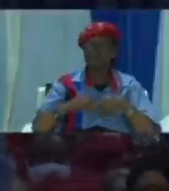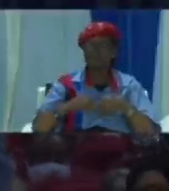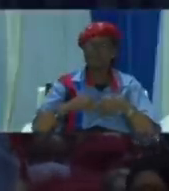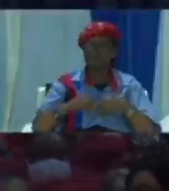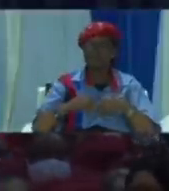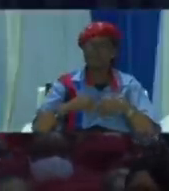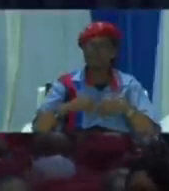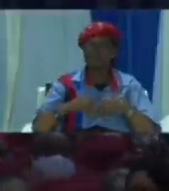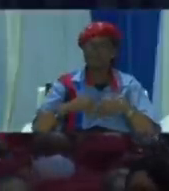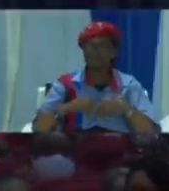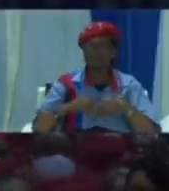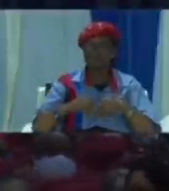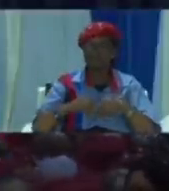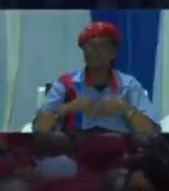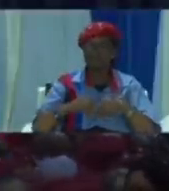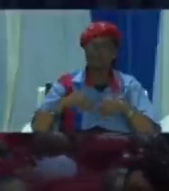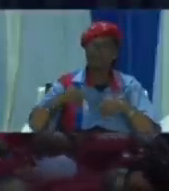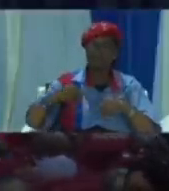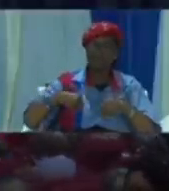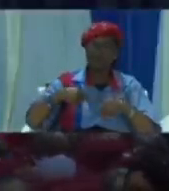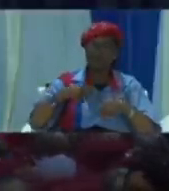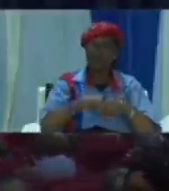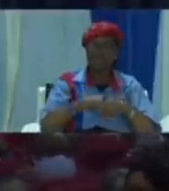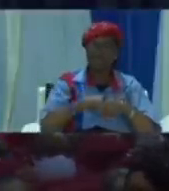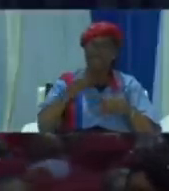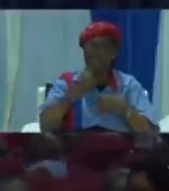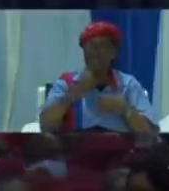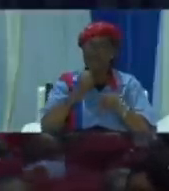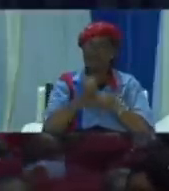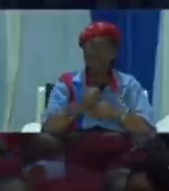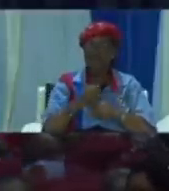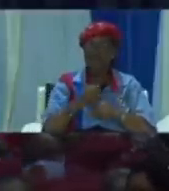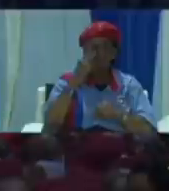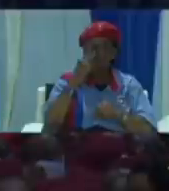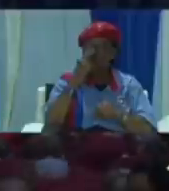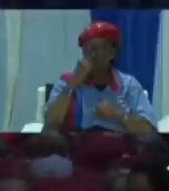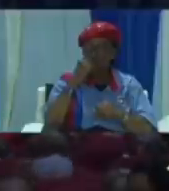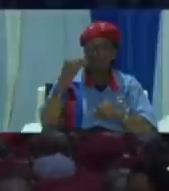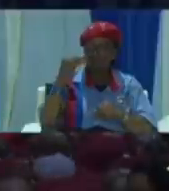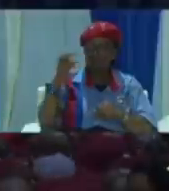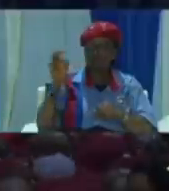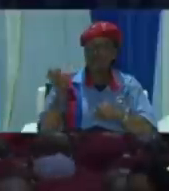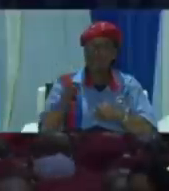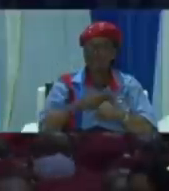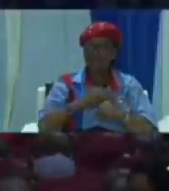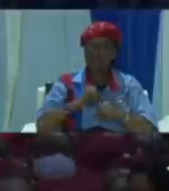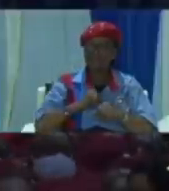we tease ourselves. We look at the